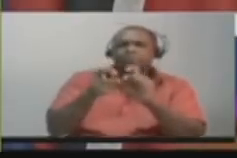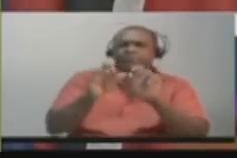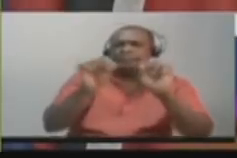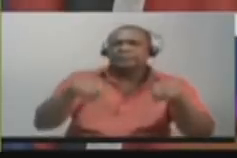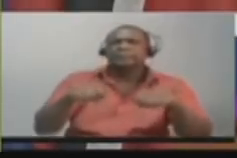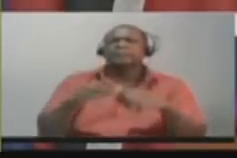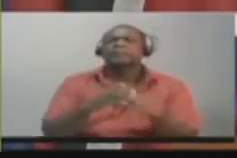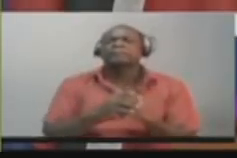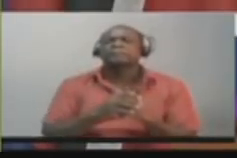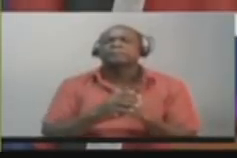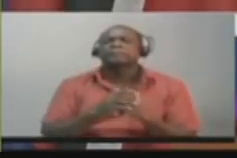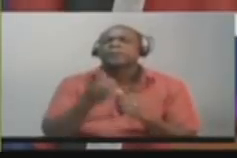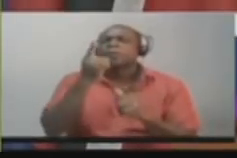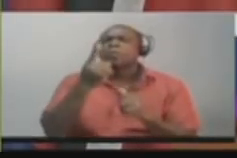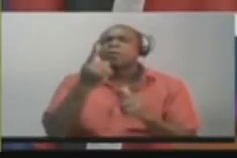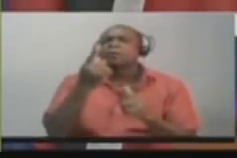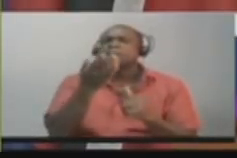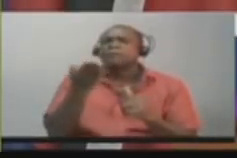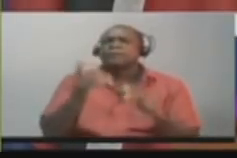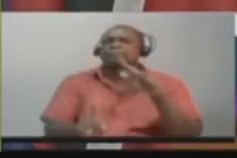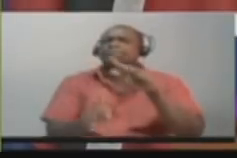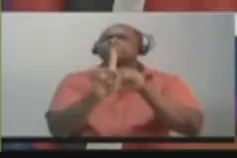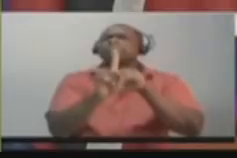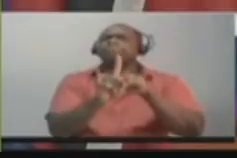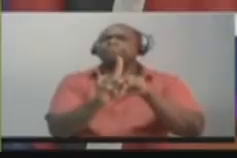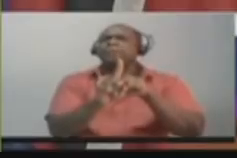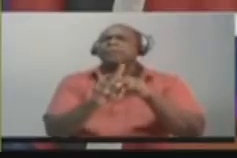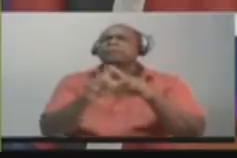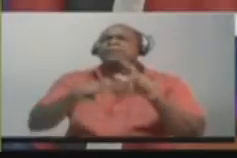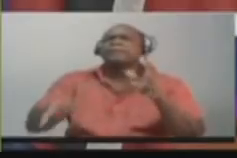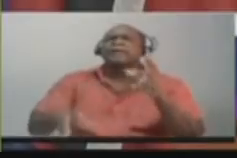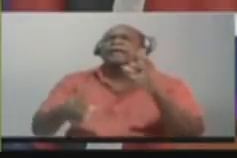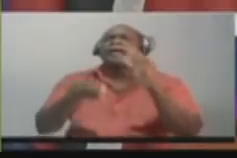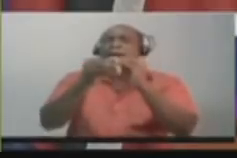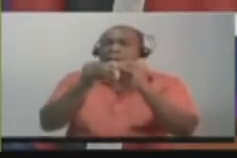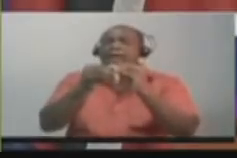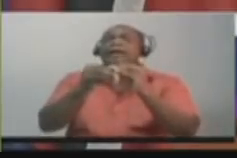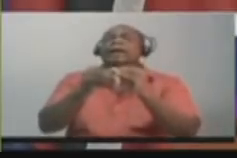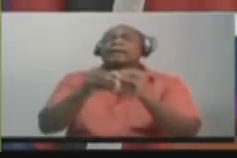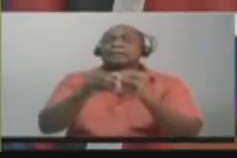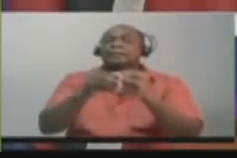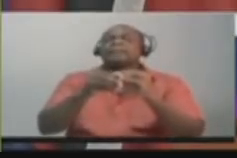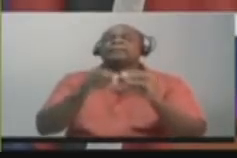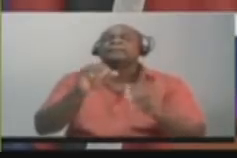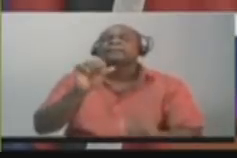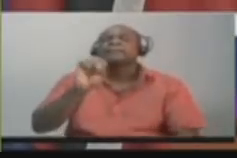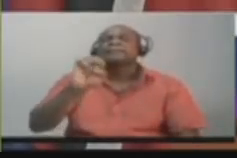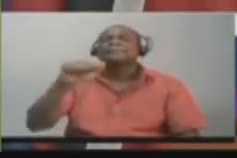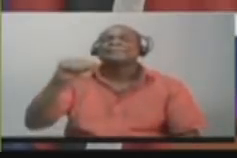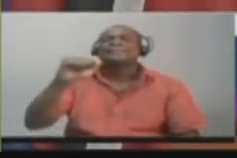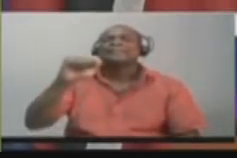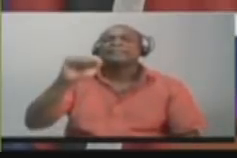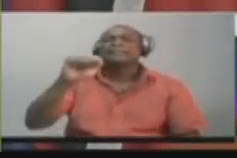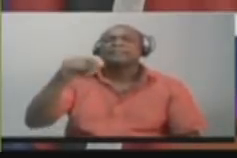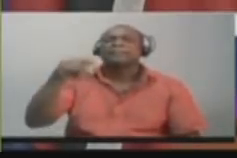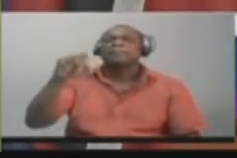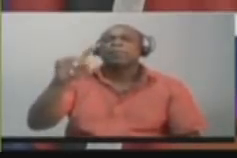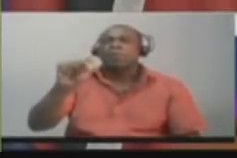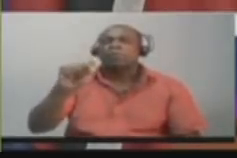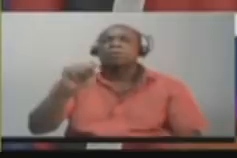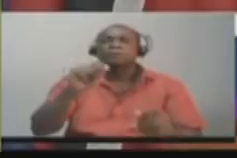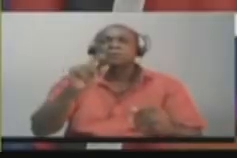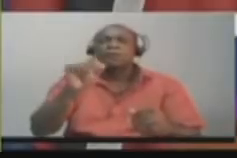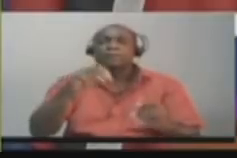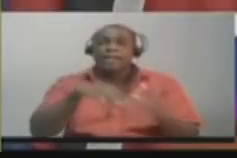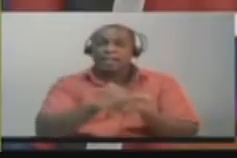is we have to add the legal seaports of entry. So it seemed like every yachty was waiting at the start line and wanted to